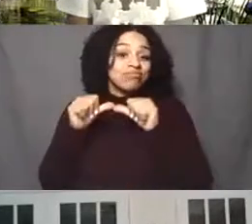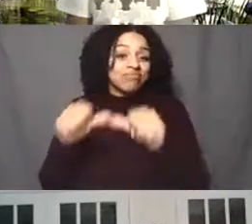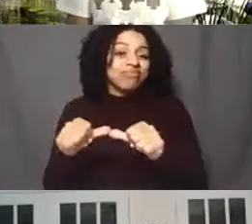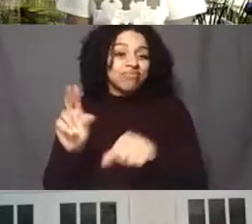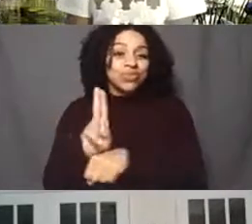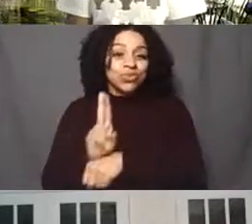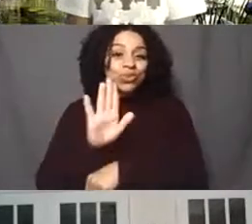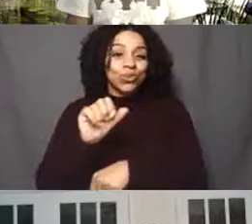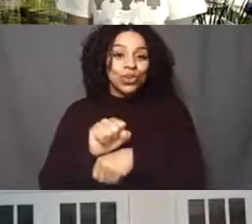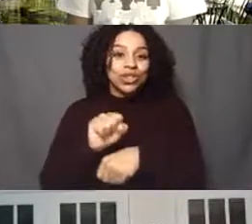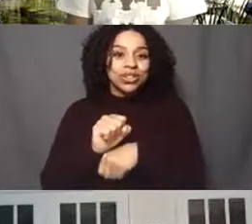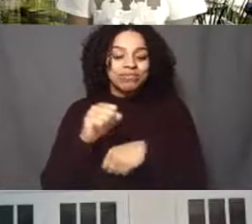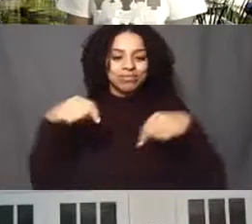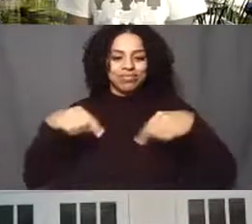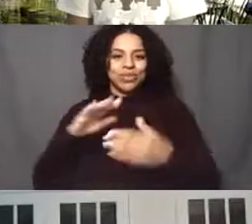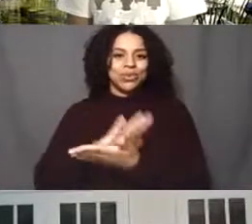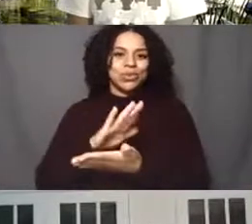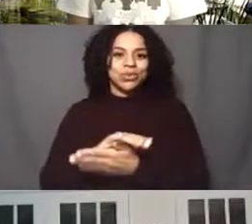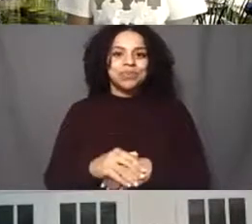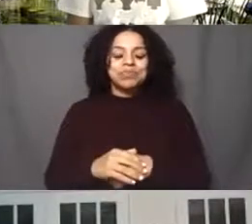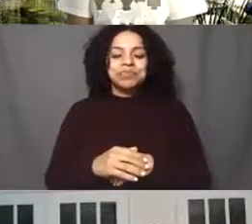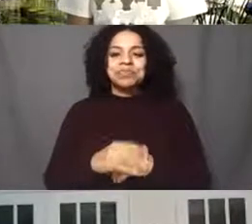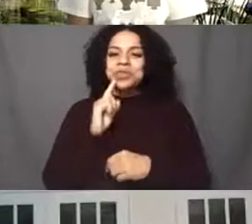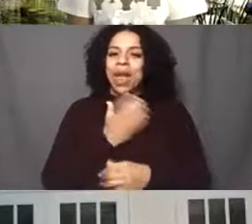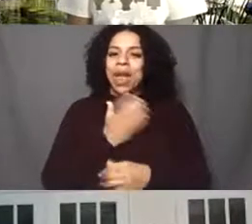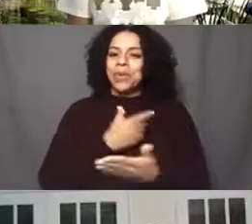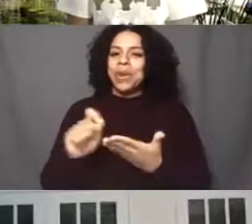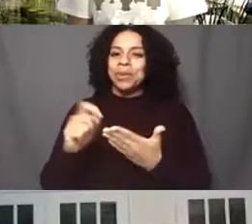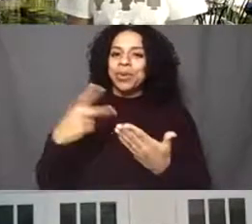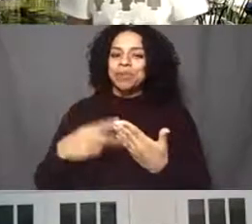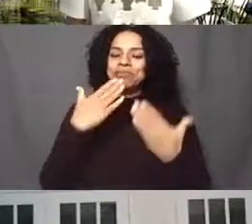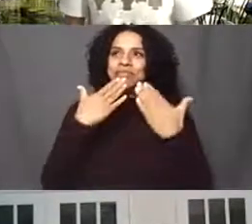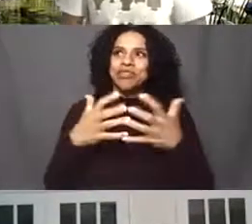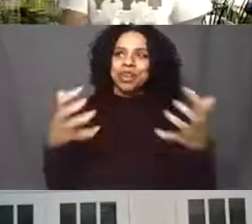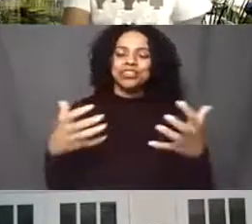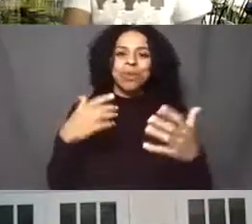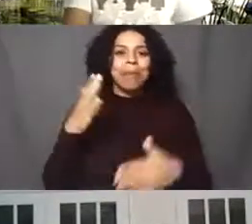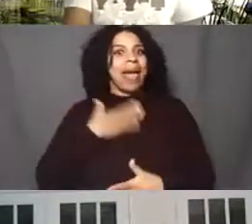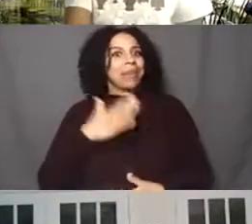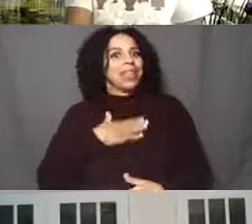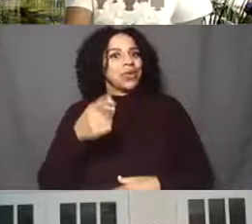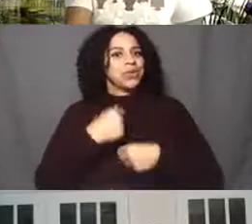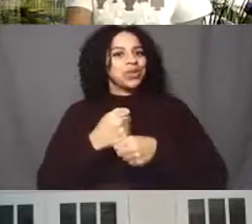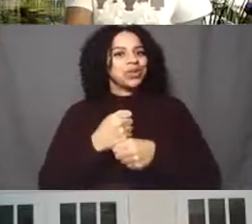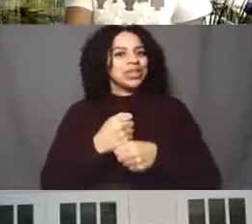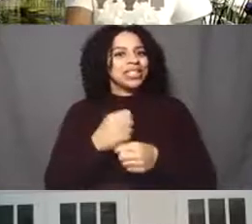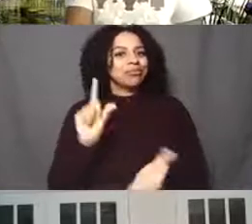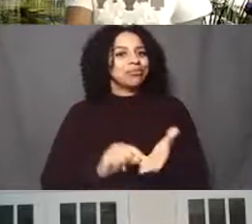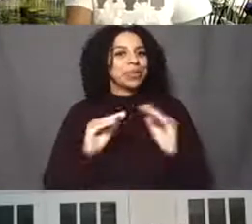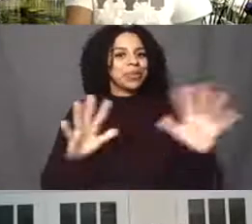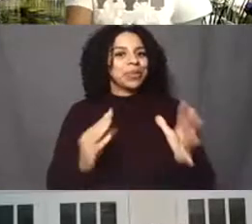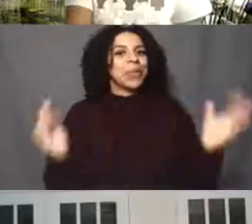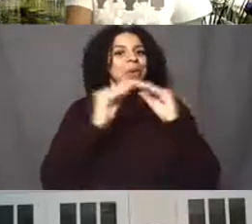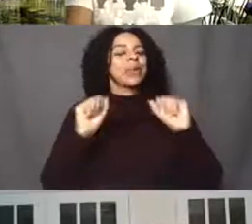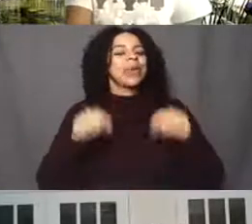forward in our first year writing program. So thank you. And I'm really glad to hear you're producing more so we can kind of add and extend to